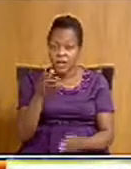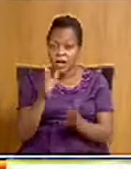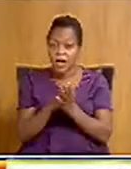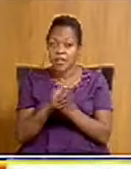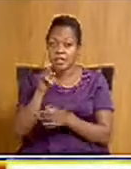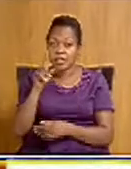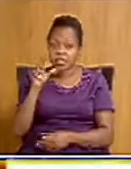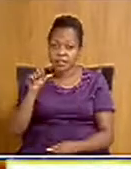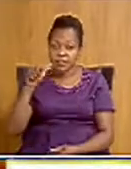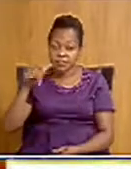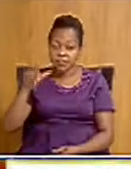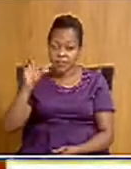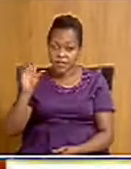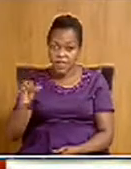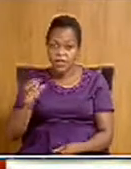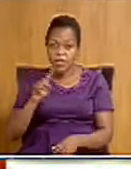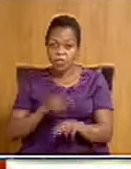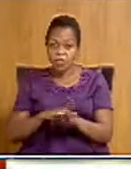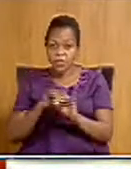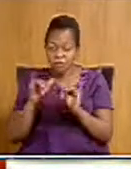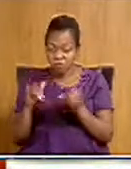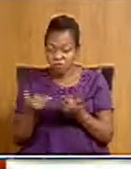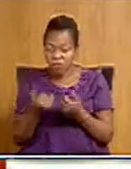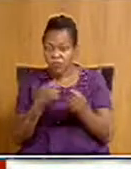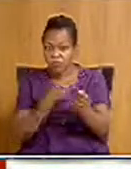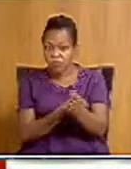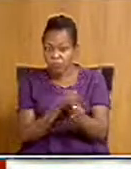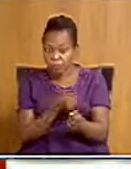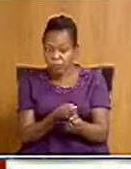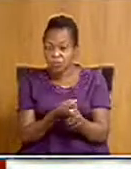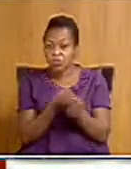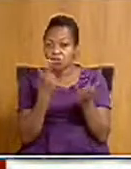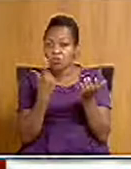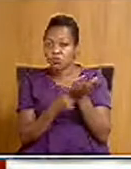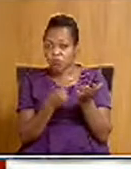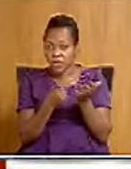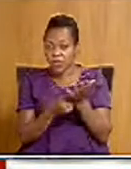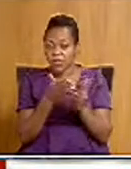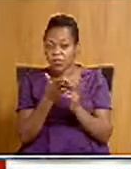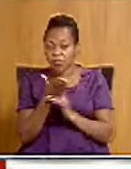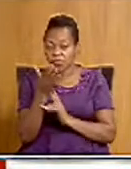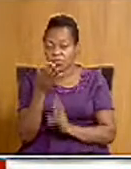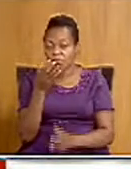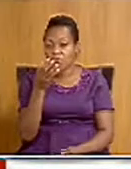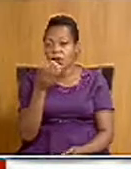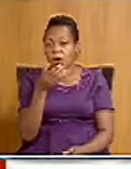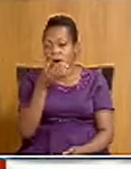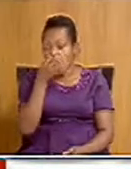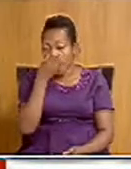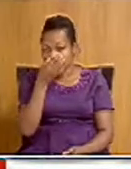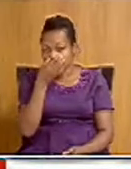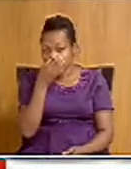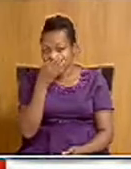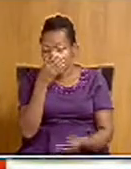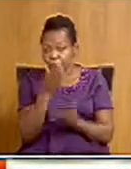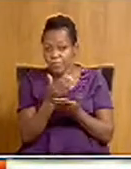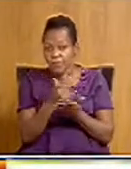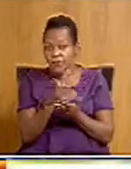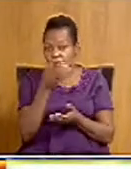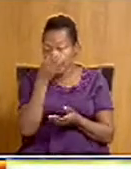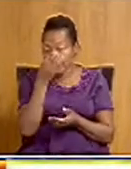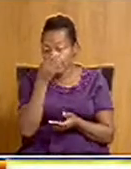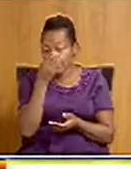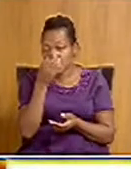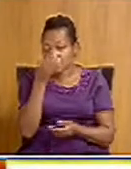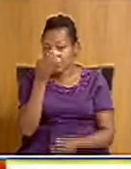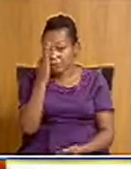1979, as he intervened in Uganda on the side of Idi Amin, because Idi Amin was a Muslim. However, foreign armies